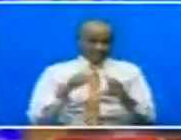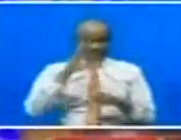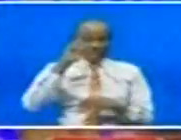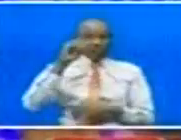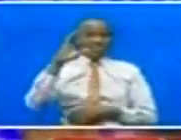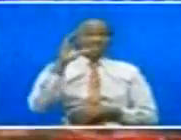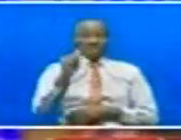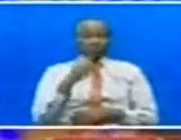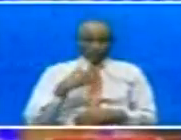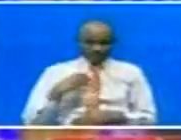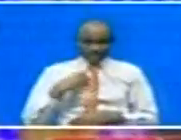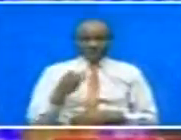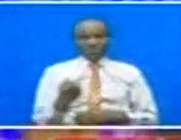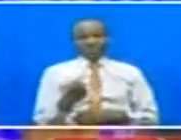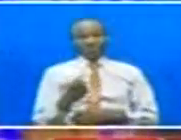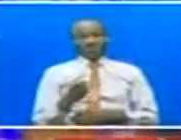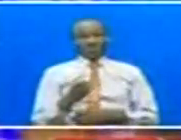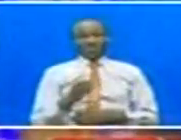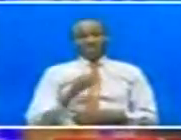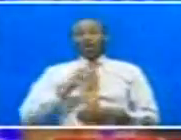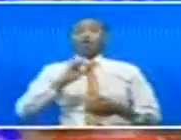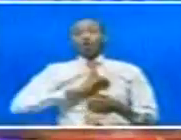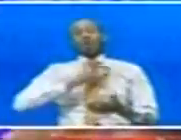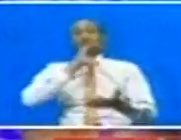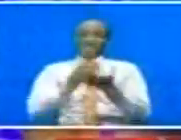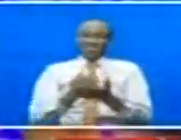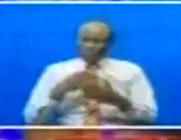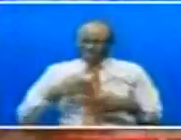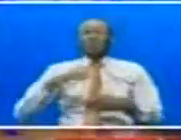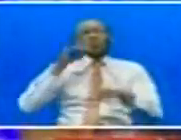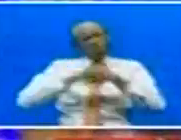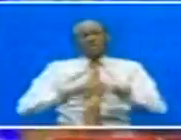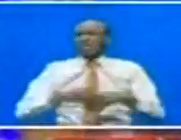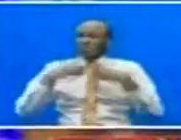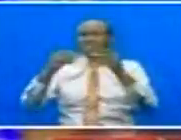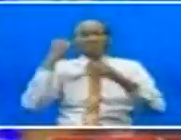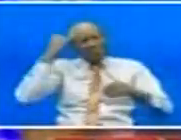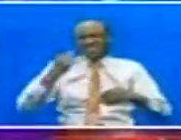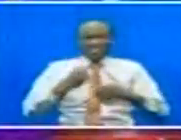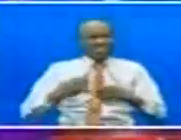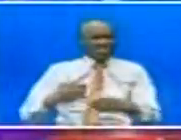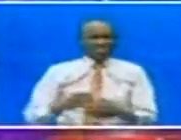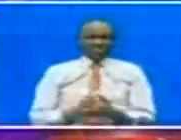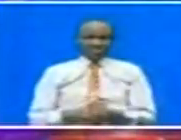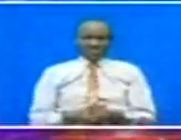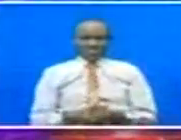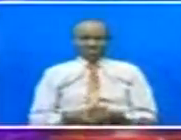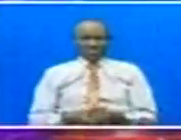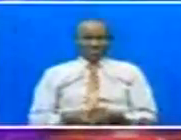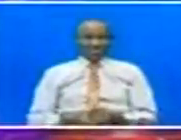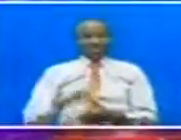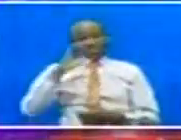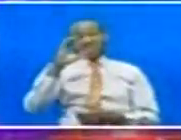assemblies to have their own local funds. We are very good at distributing imaginations. Actually, just to clarify, the CDF